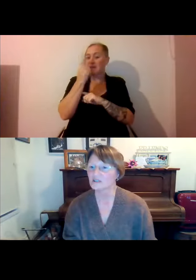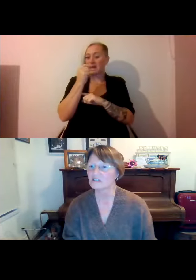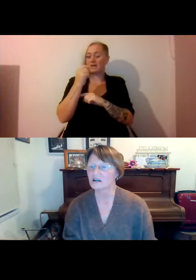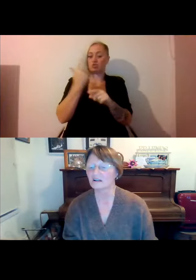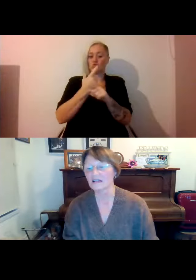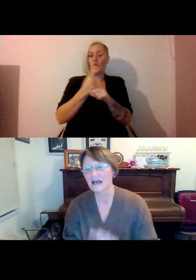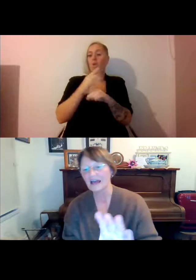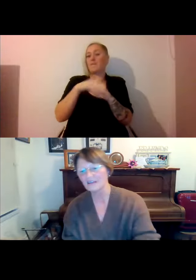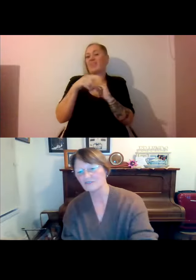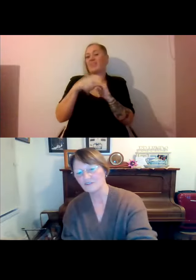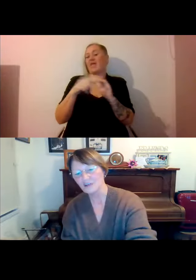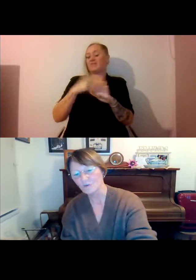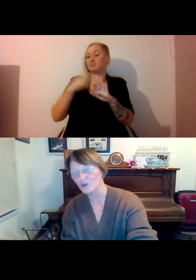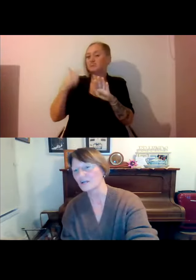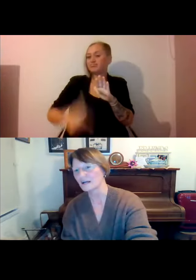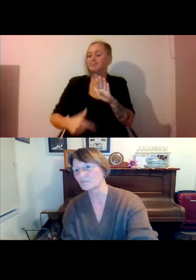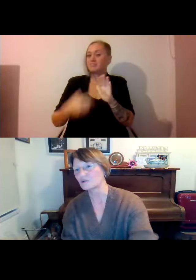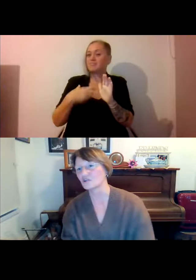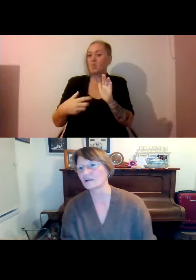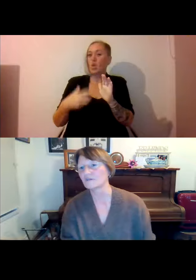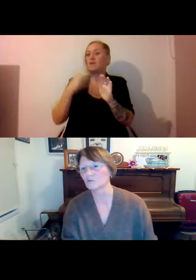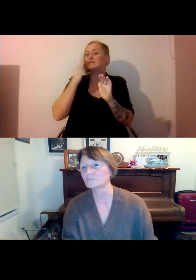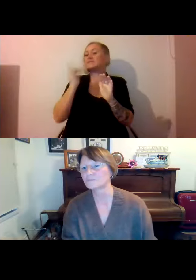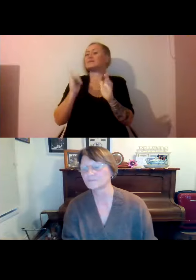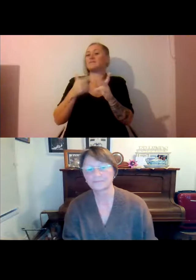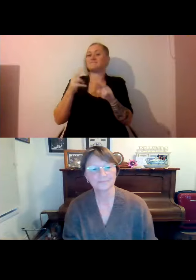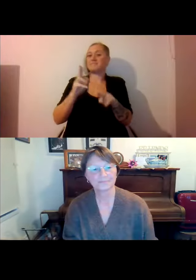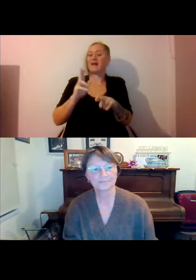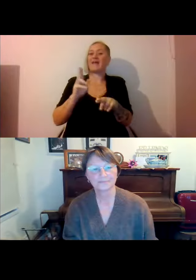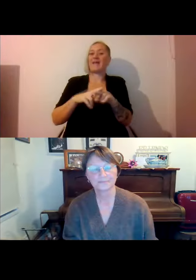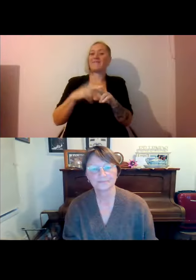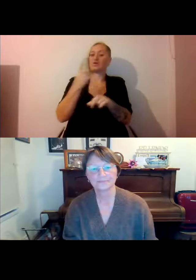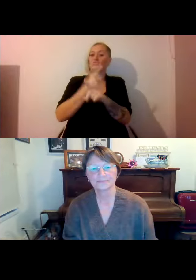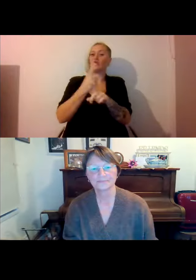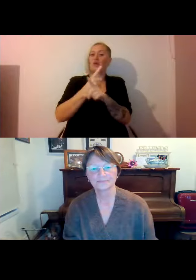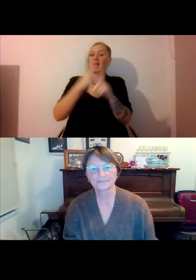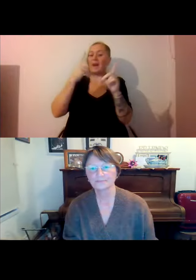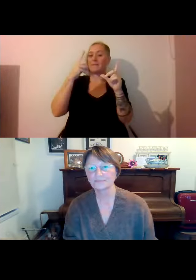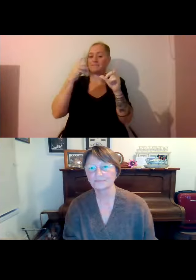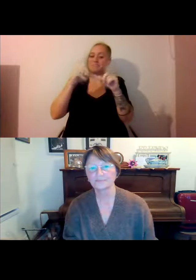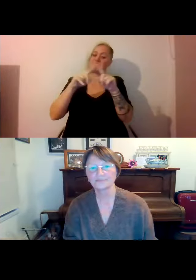of detail, even if they're working at a picture level.